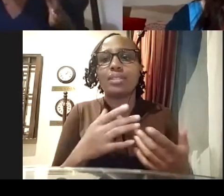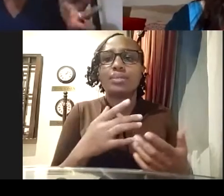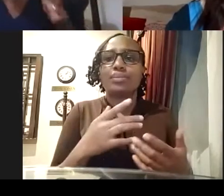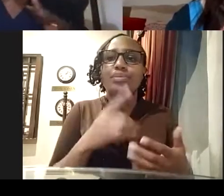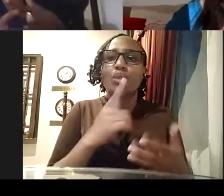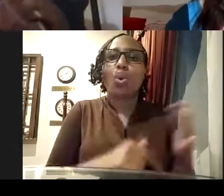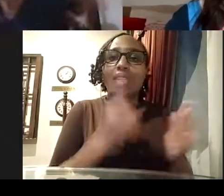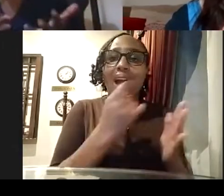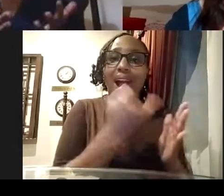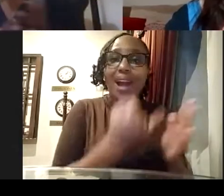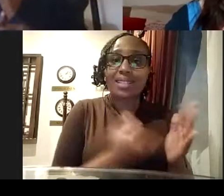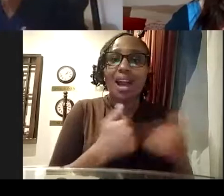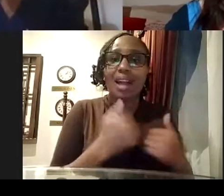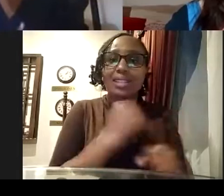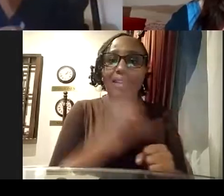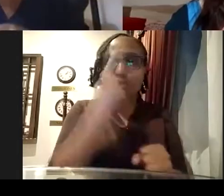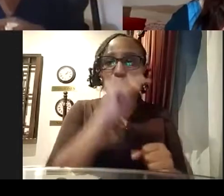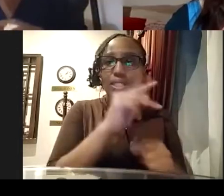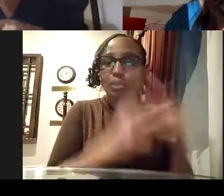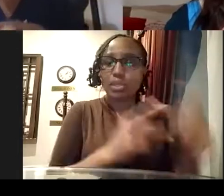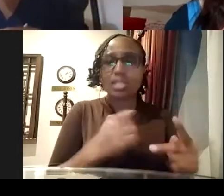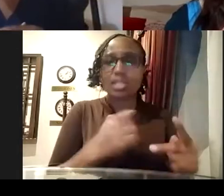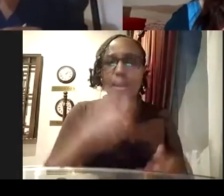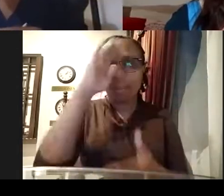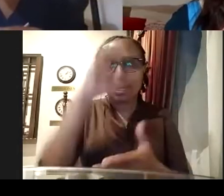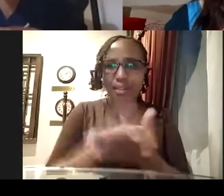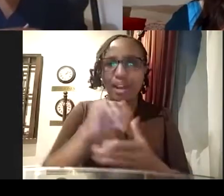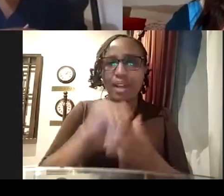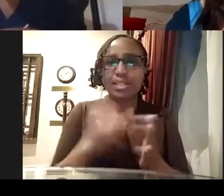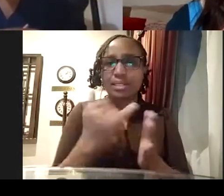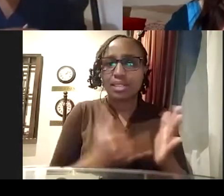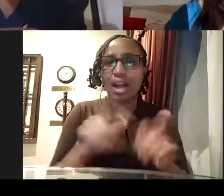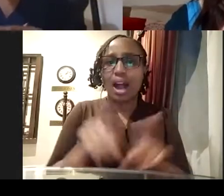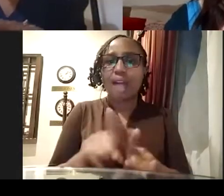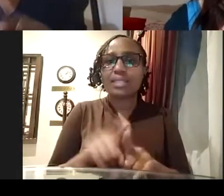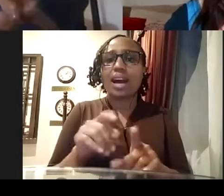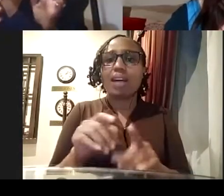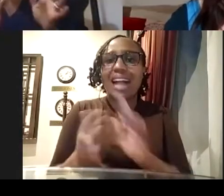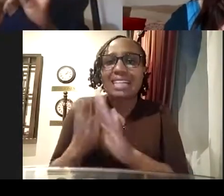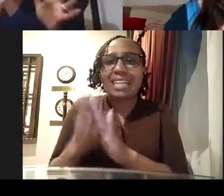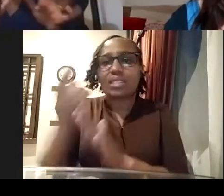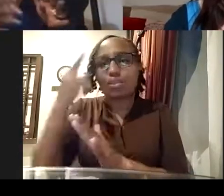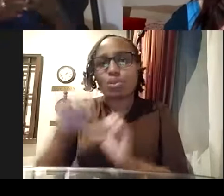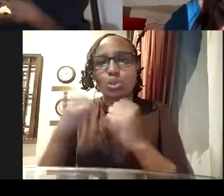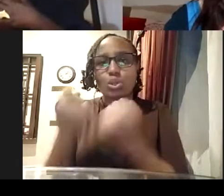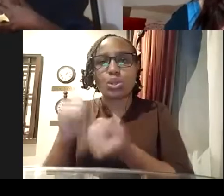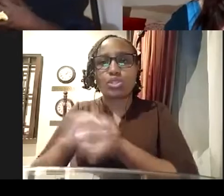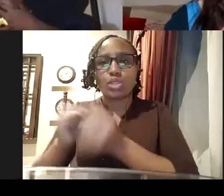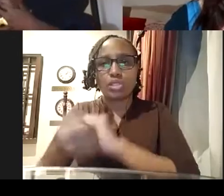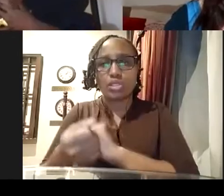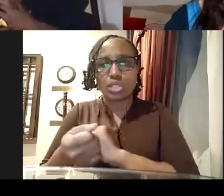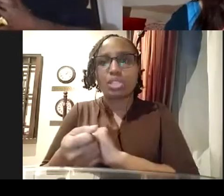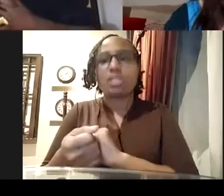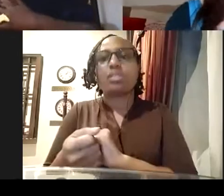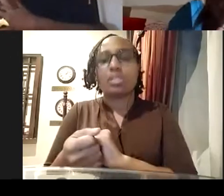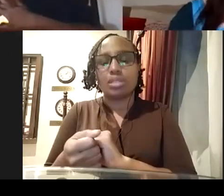for this process, because I'm such a believer in art as a catalyst for social change. So yes and no, knowing that I don't want to do it now because I don't think that I have it